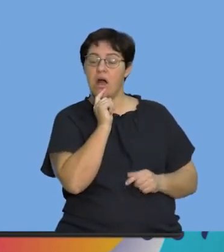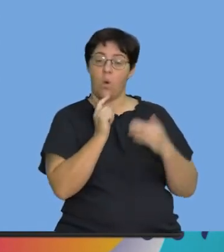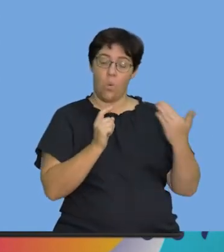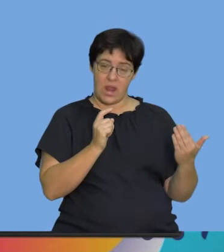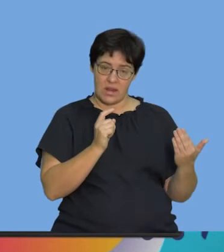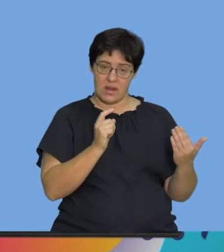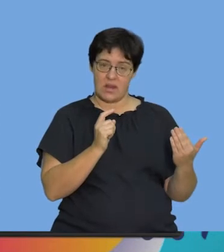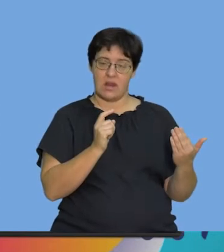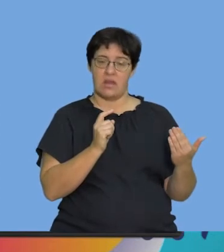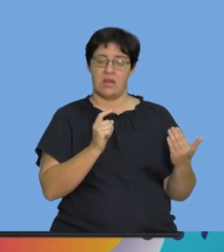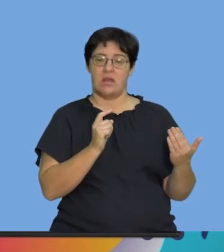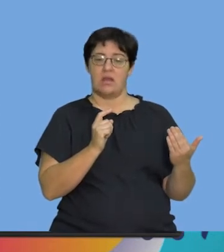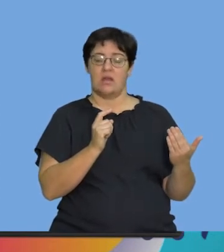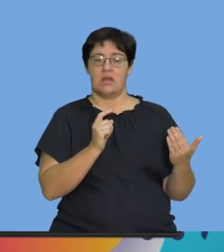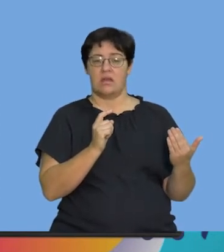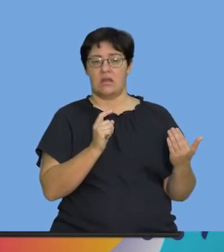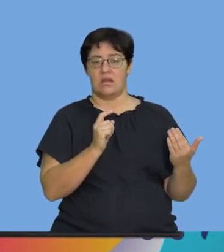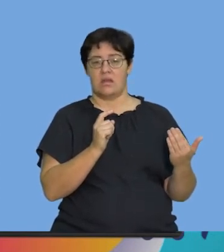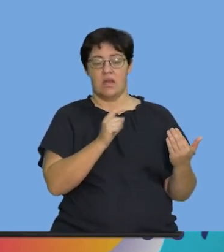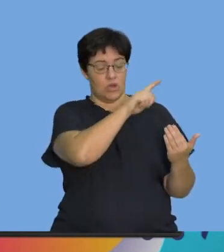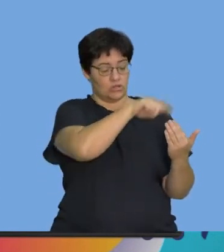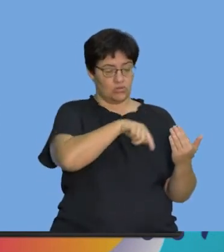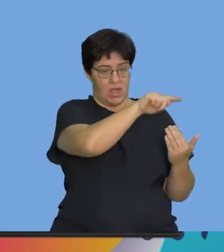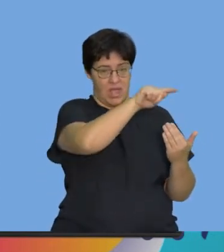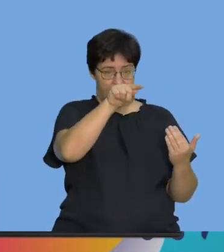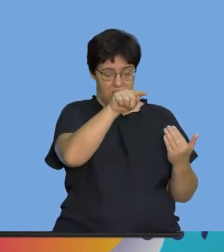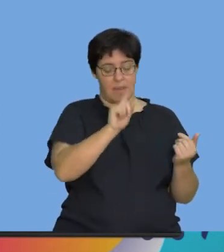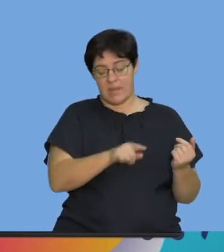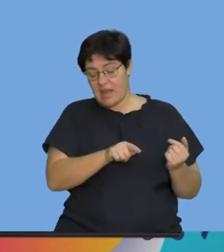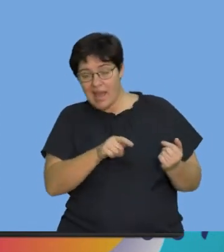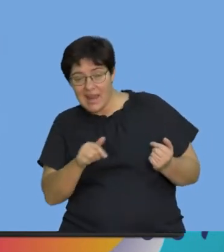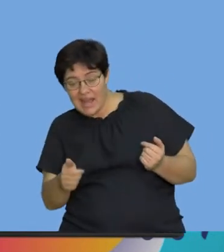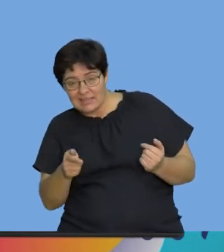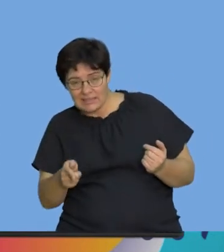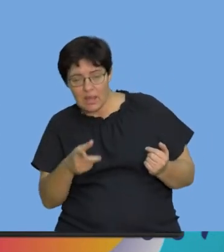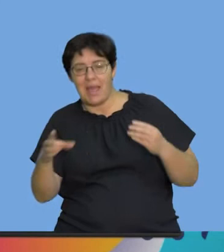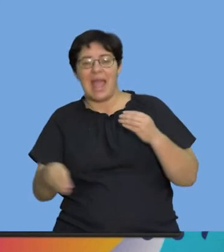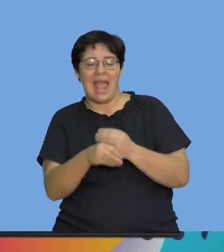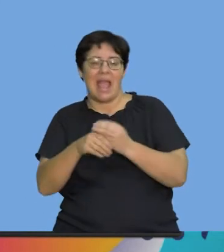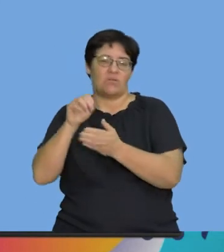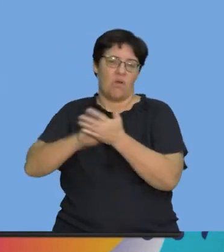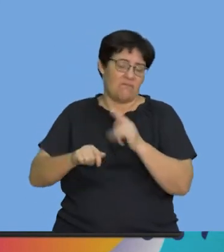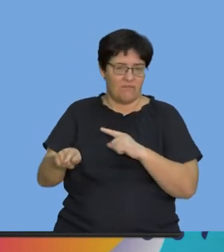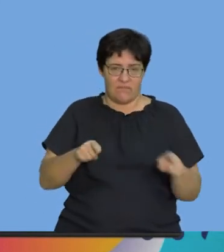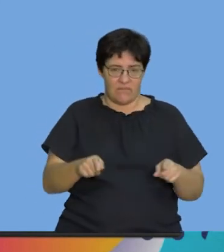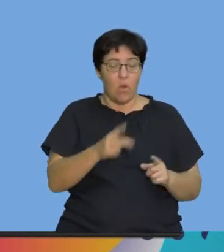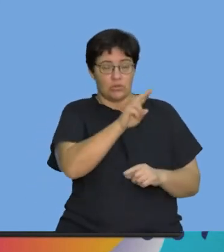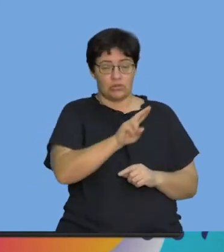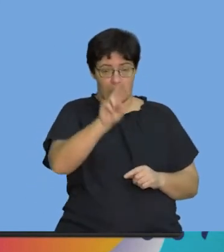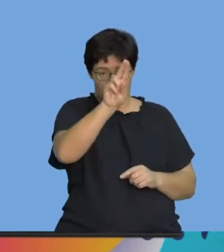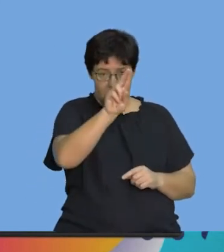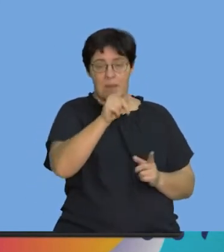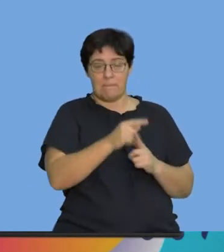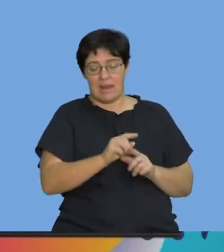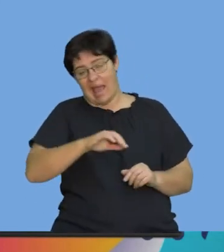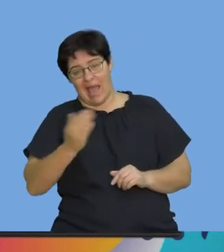and everything else that is next to it must be then added and subtracted such that it is on the other side.